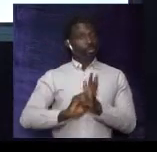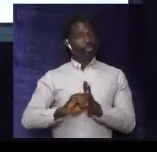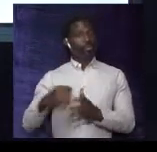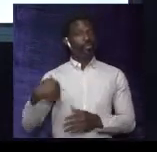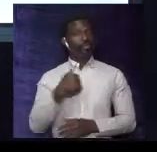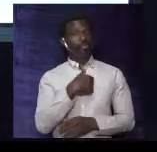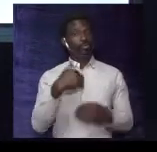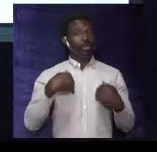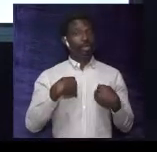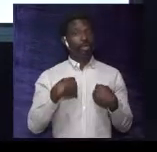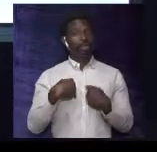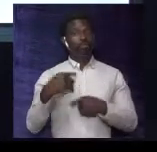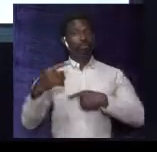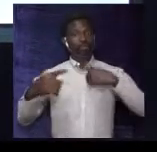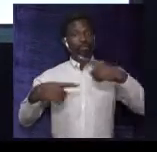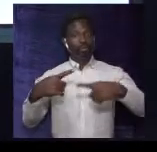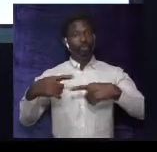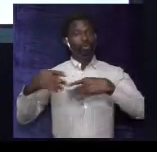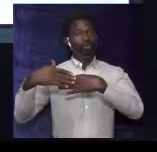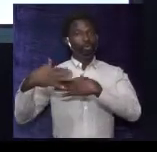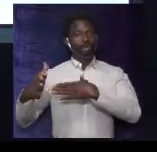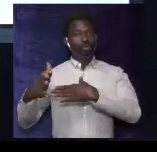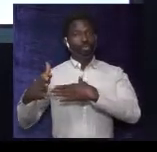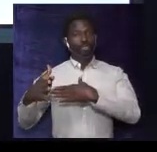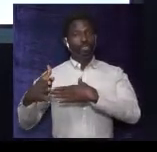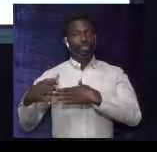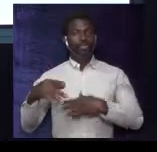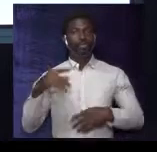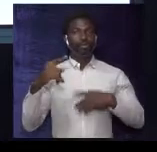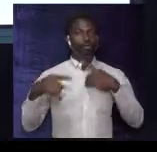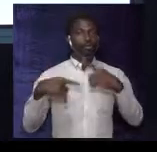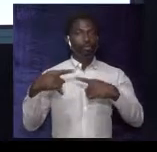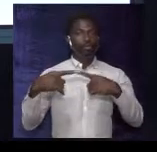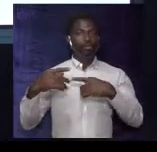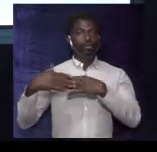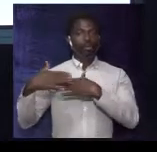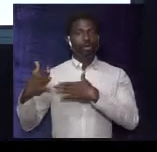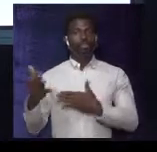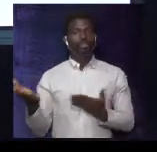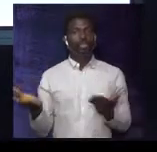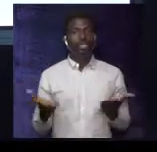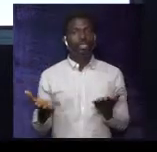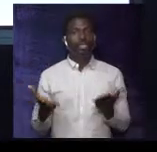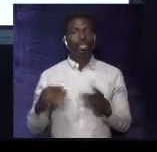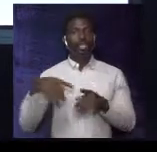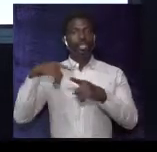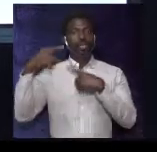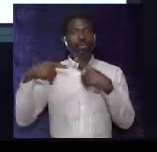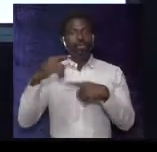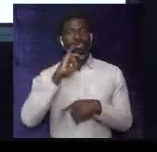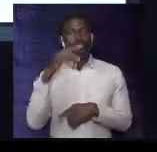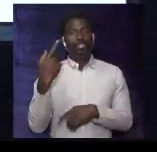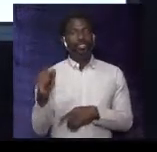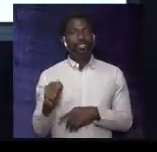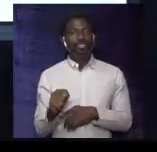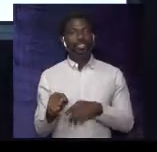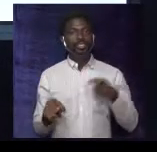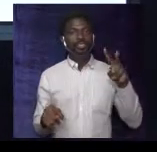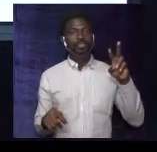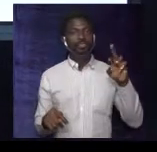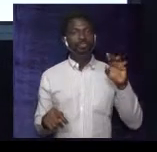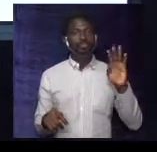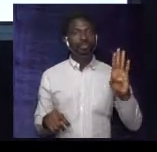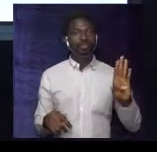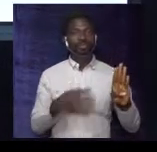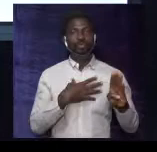For example, we have go after. Go after. Here, go is